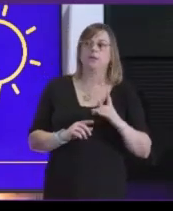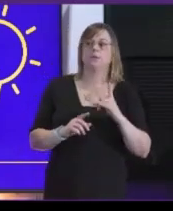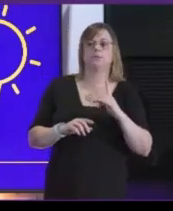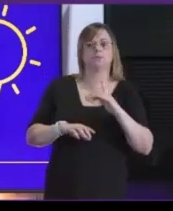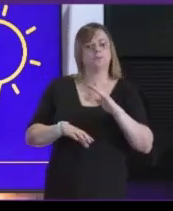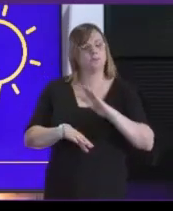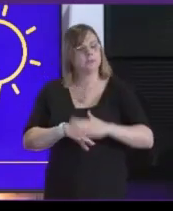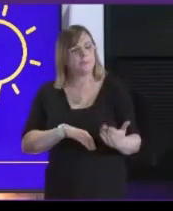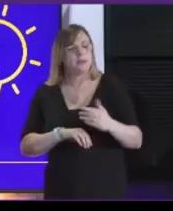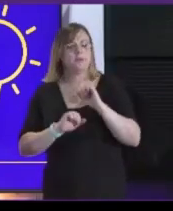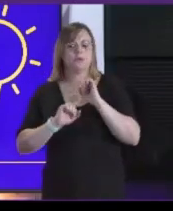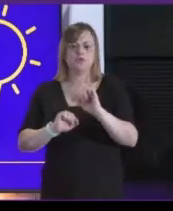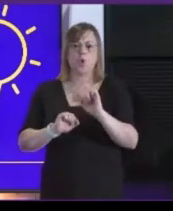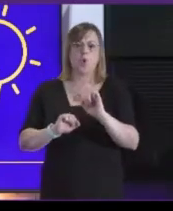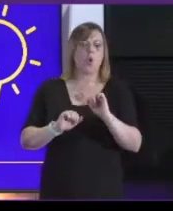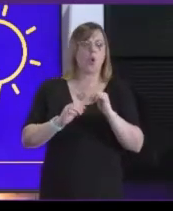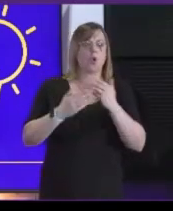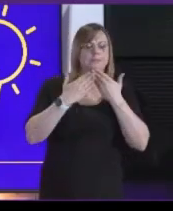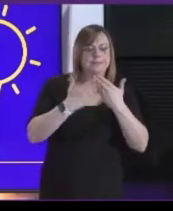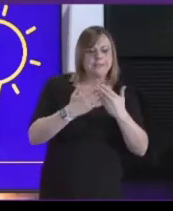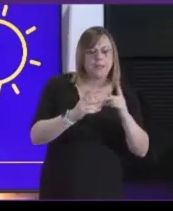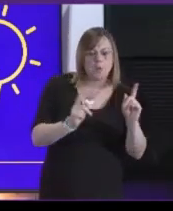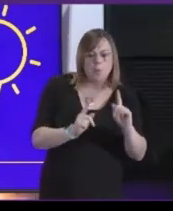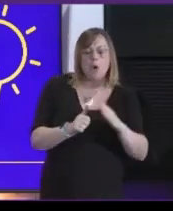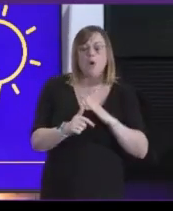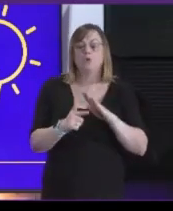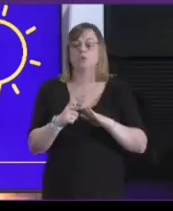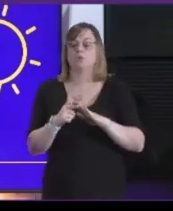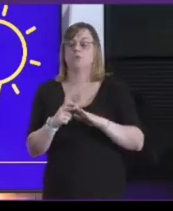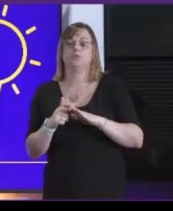what discipline you're studying, it doesn't matter